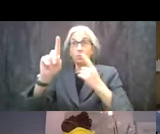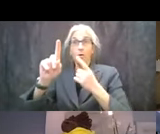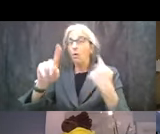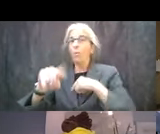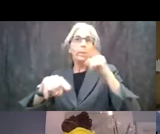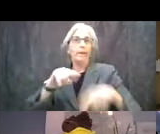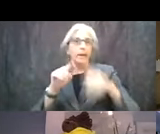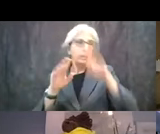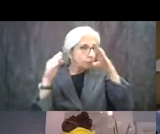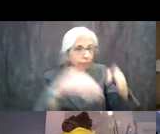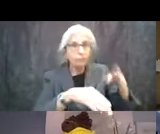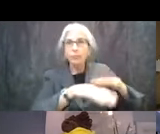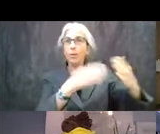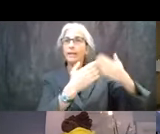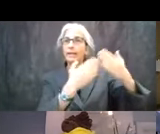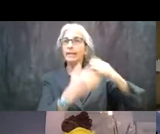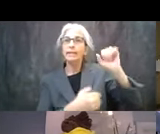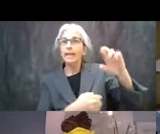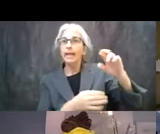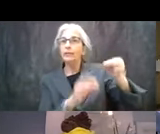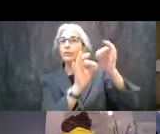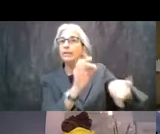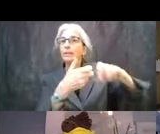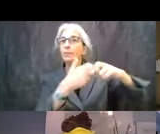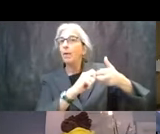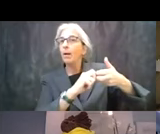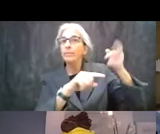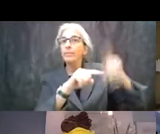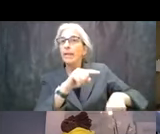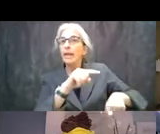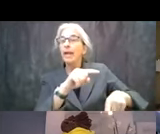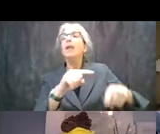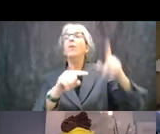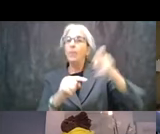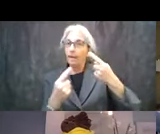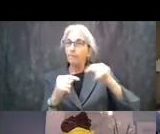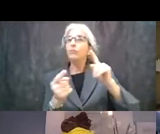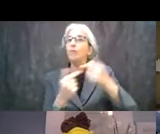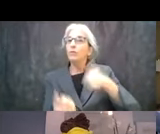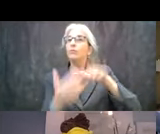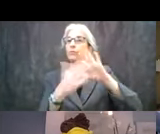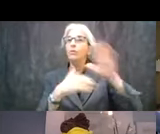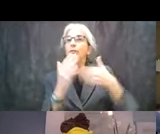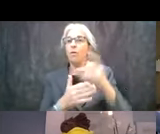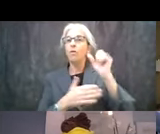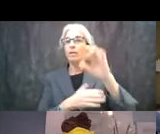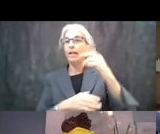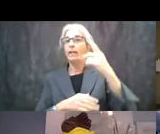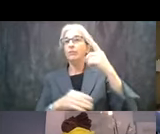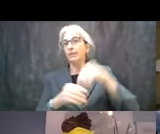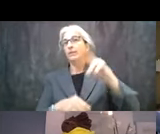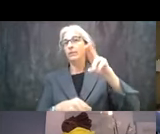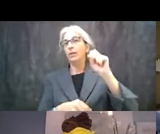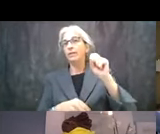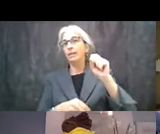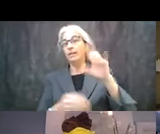easy cancers, the simplest problems. We have to try and, you know, address all cancer for the United States, for the American public. And, you